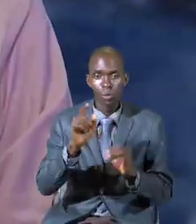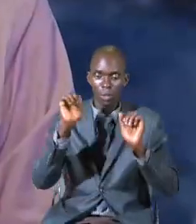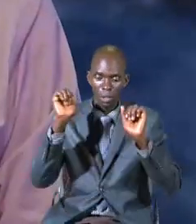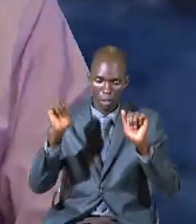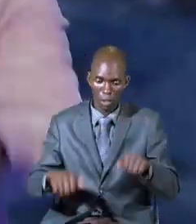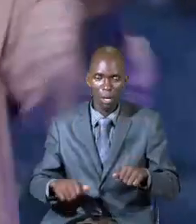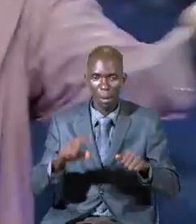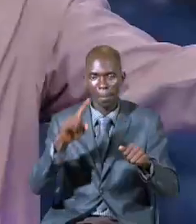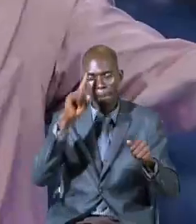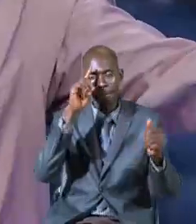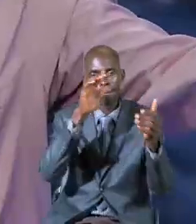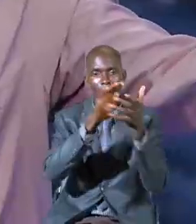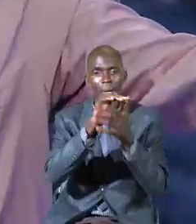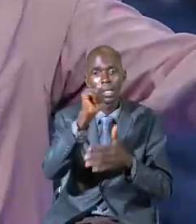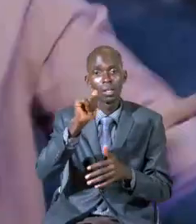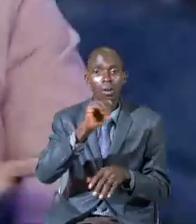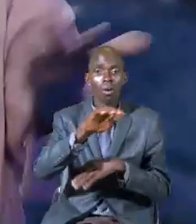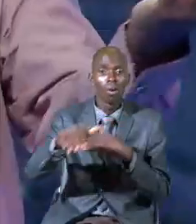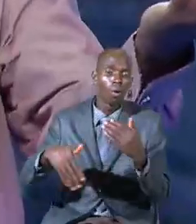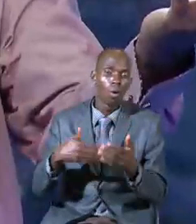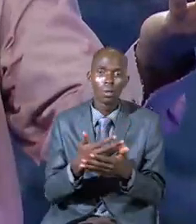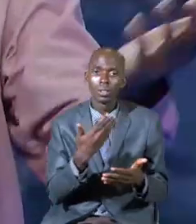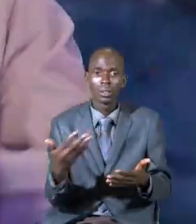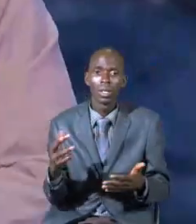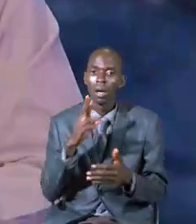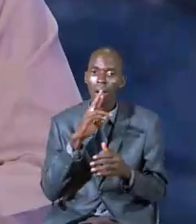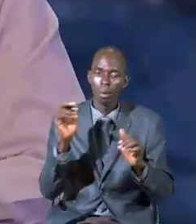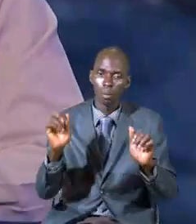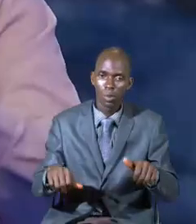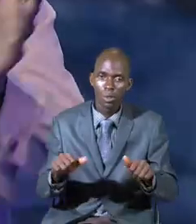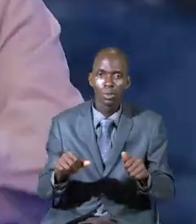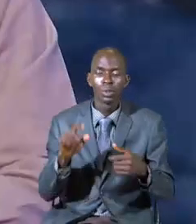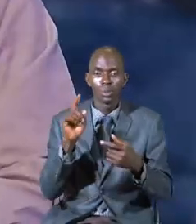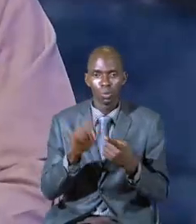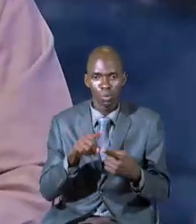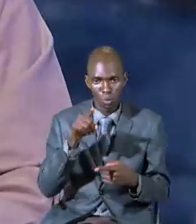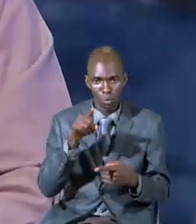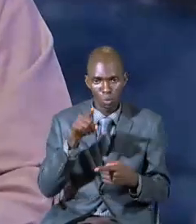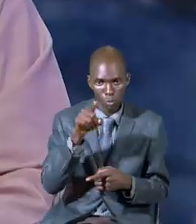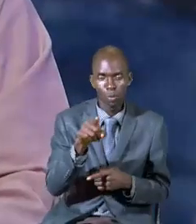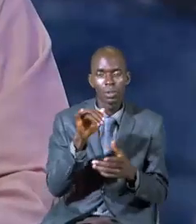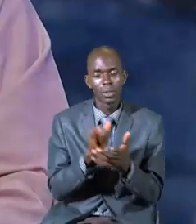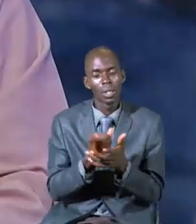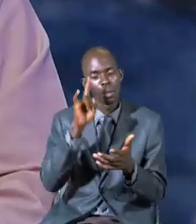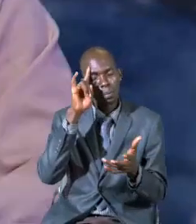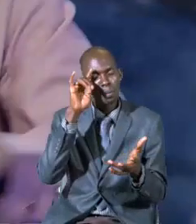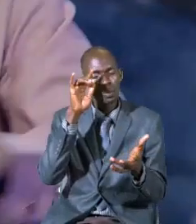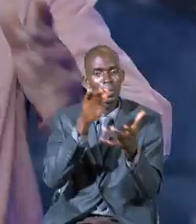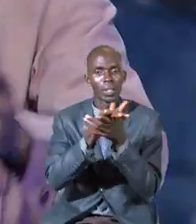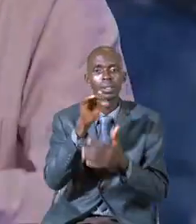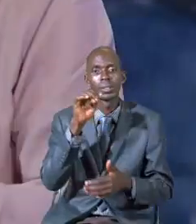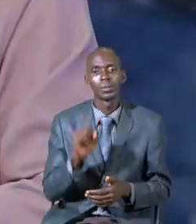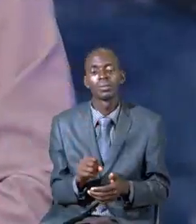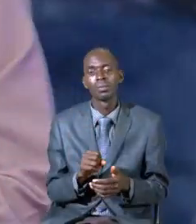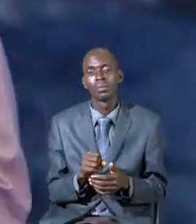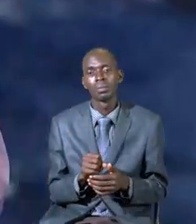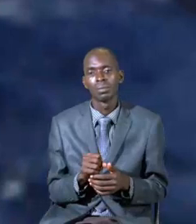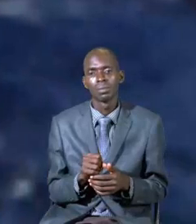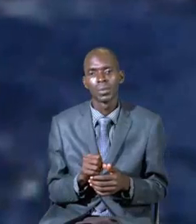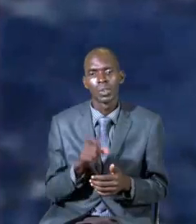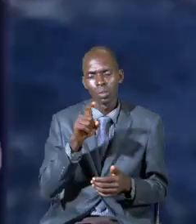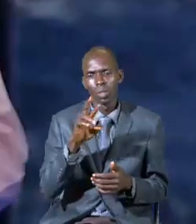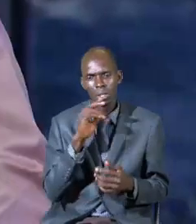believe, all things are possible to him that believeth. Maybe you are thinking,